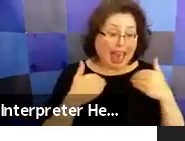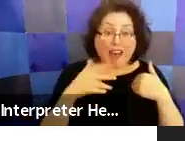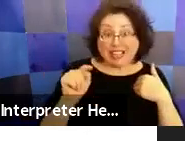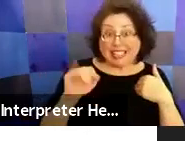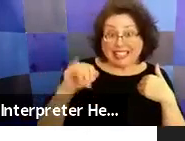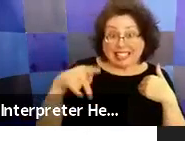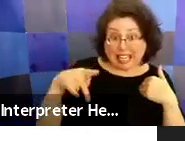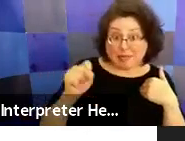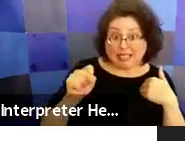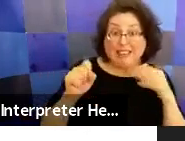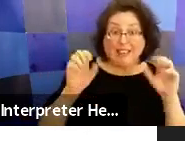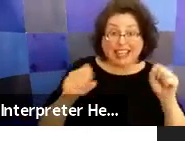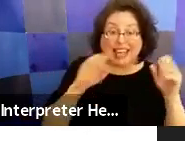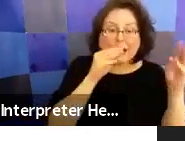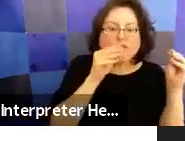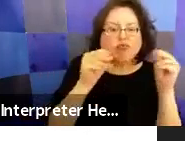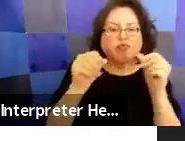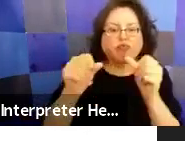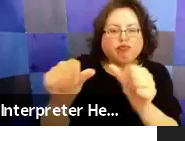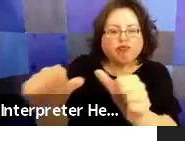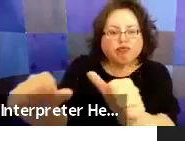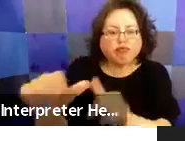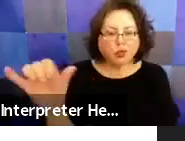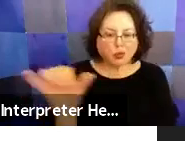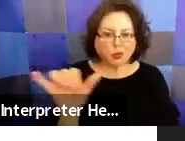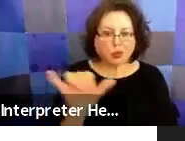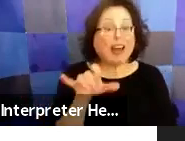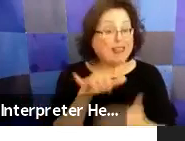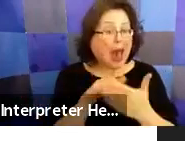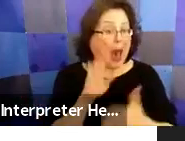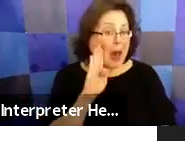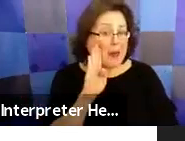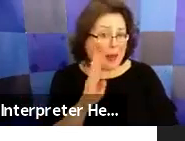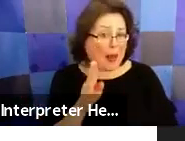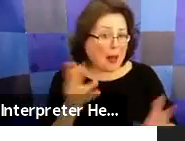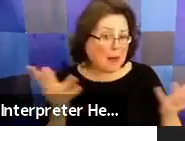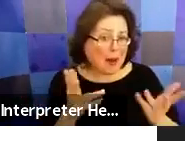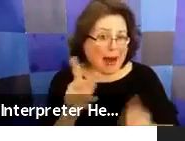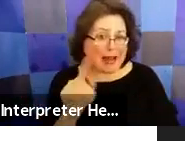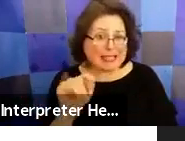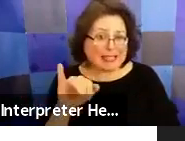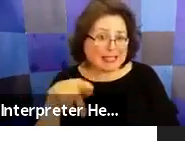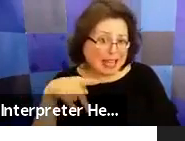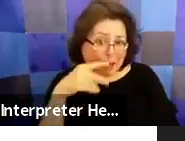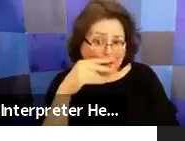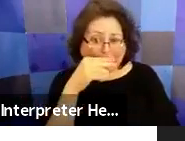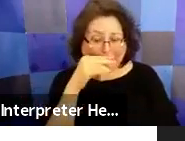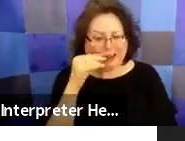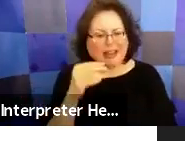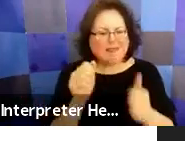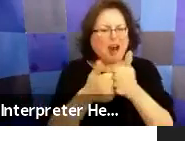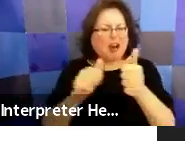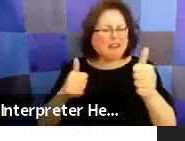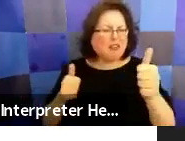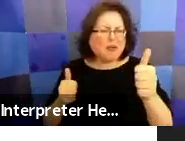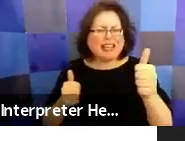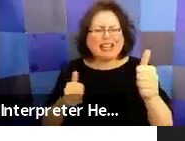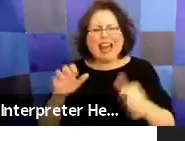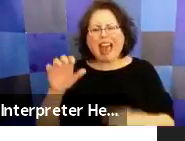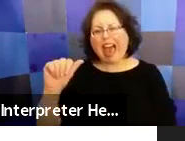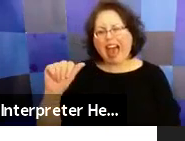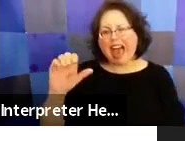flow a little bit better than I can share with you also. And that would be to avoid things like